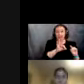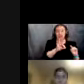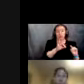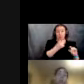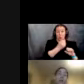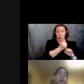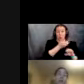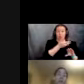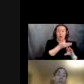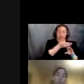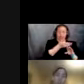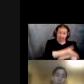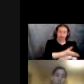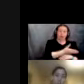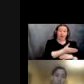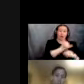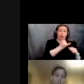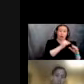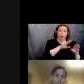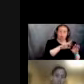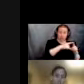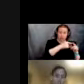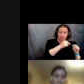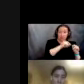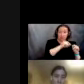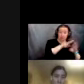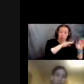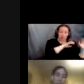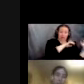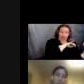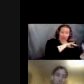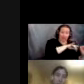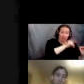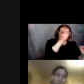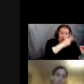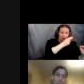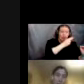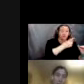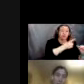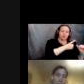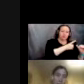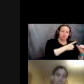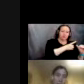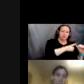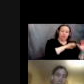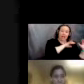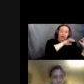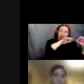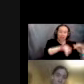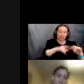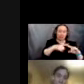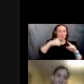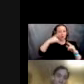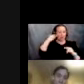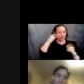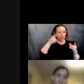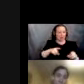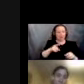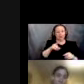Hawaii, the first mass migration to California begins, with a group of about 20